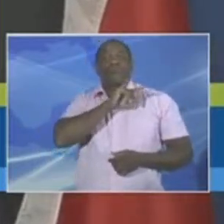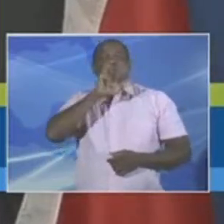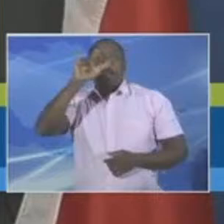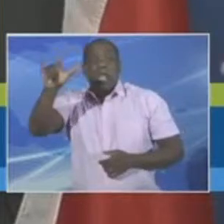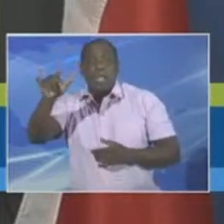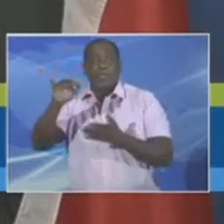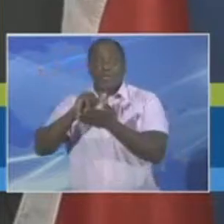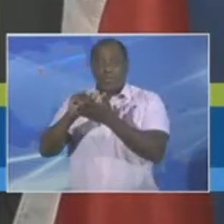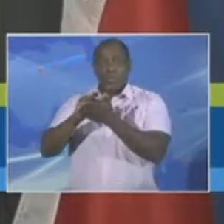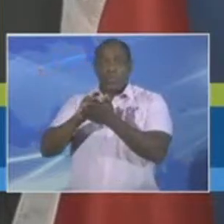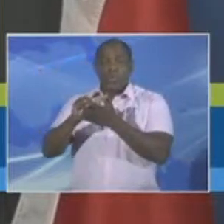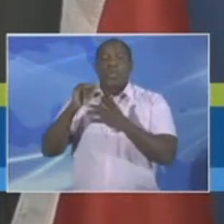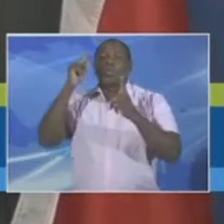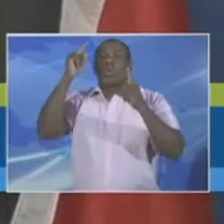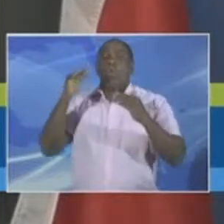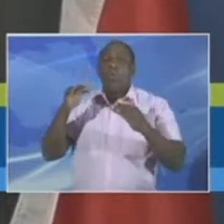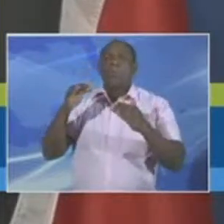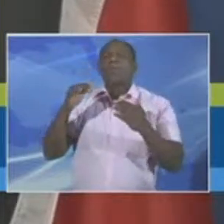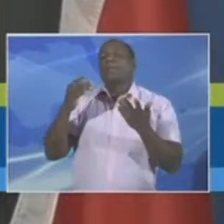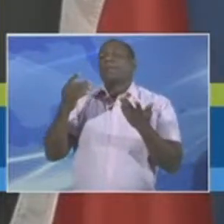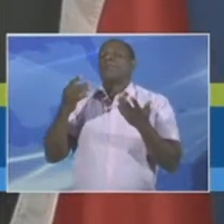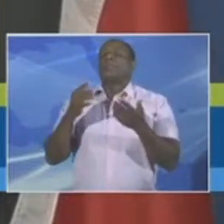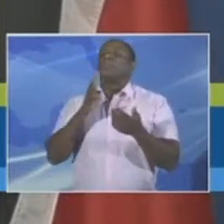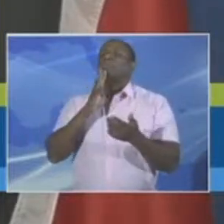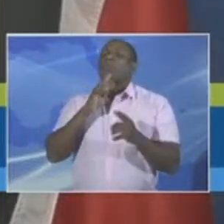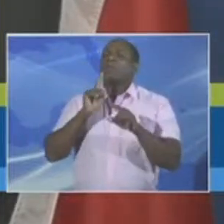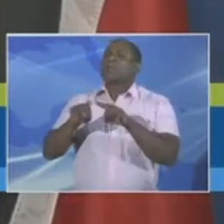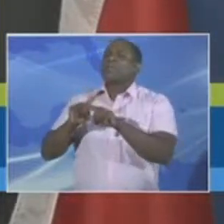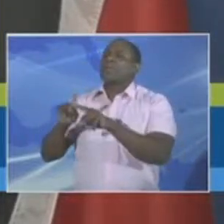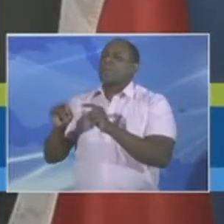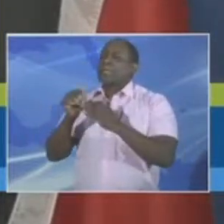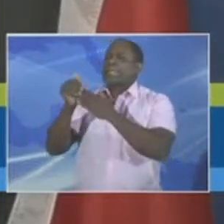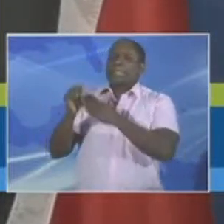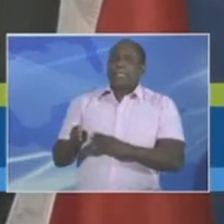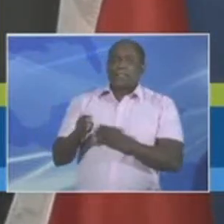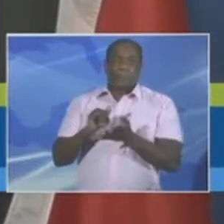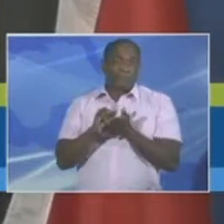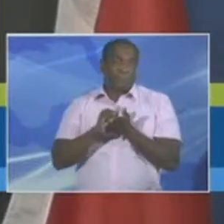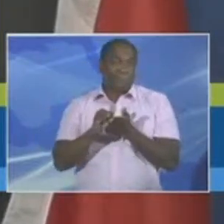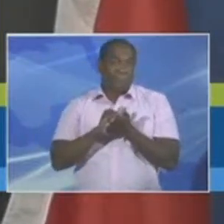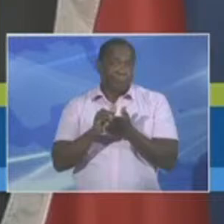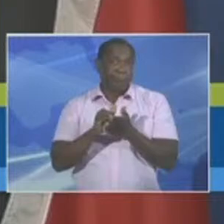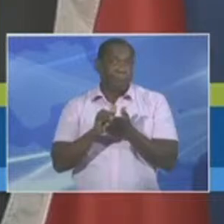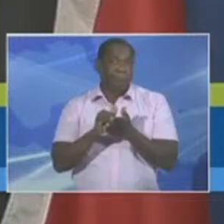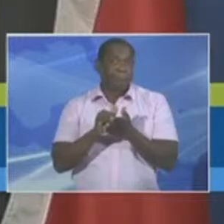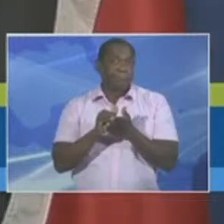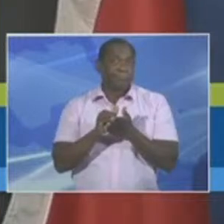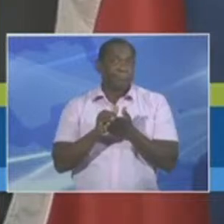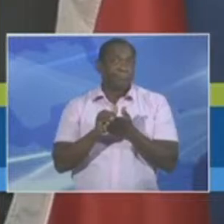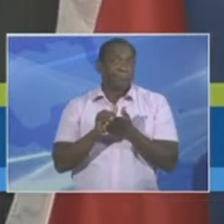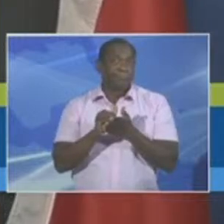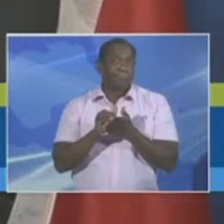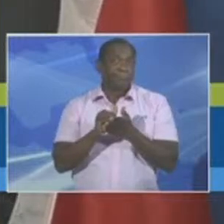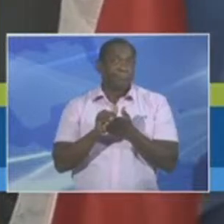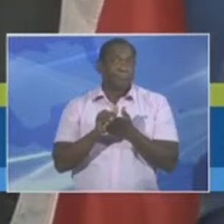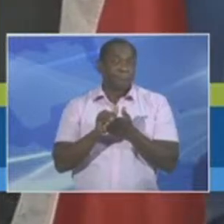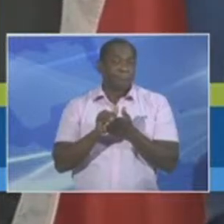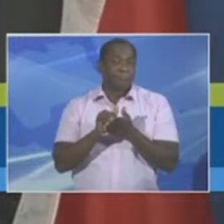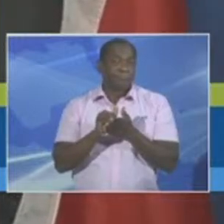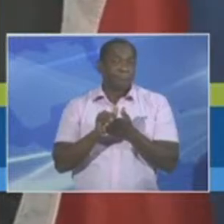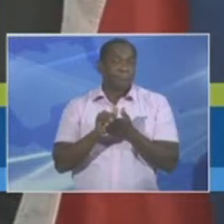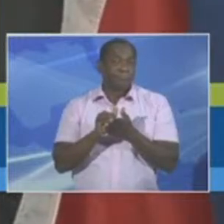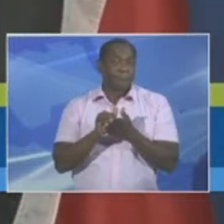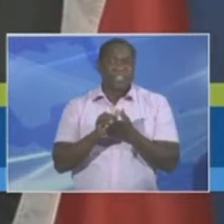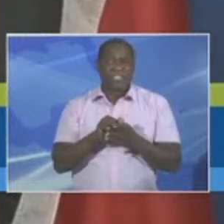to diplomats and leaders in New York. She was not even, so offensive was